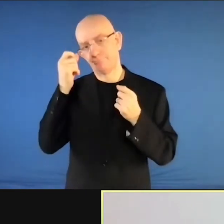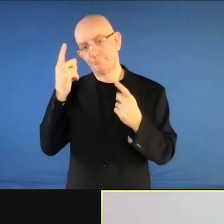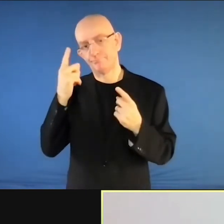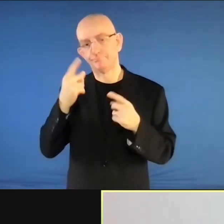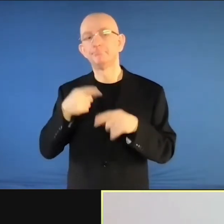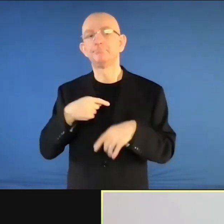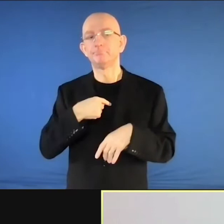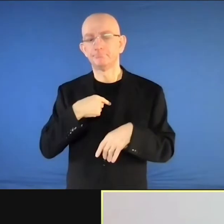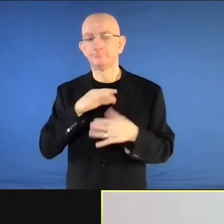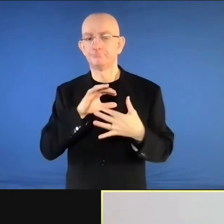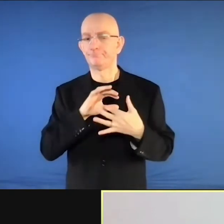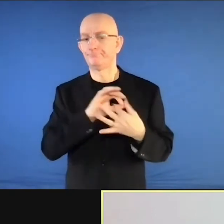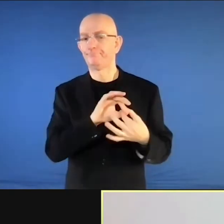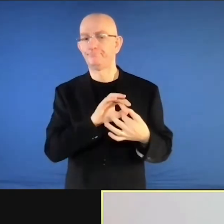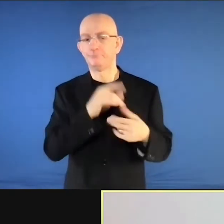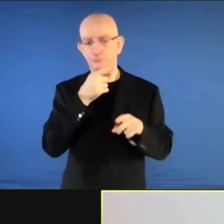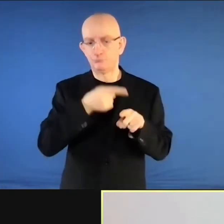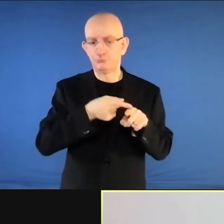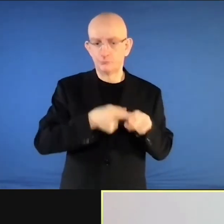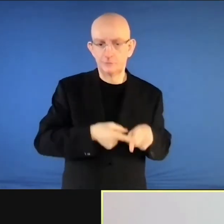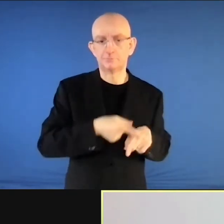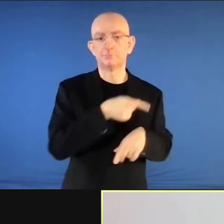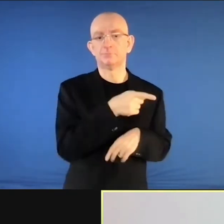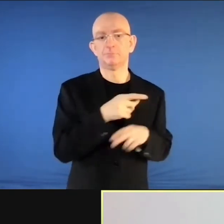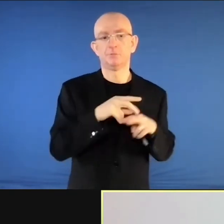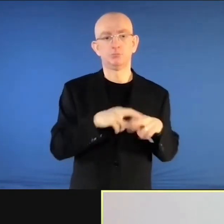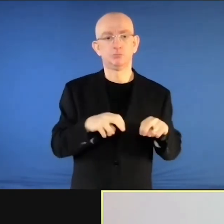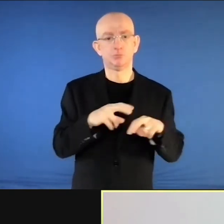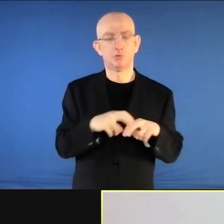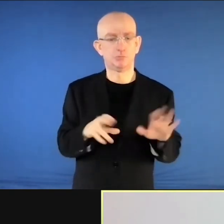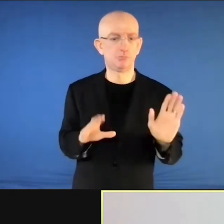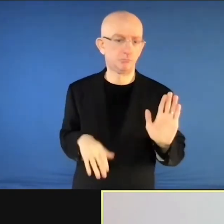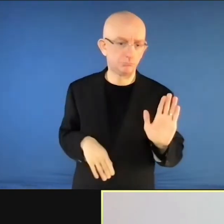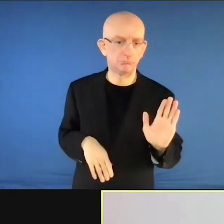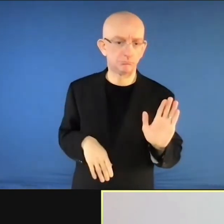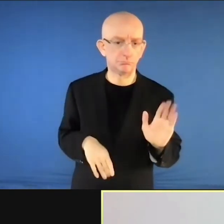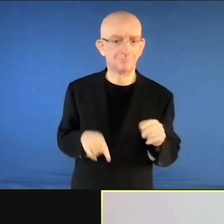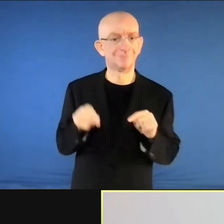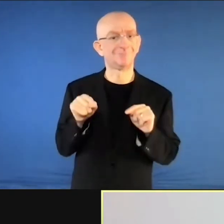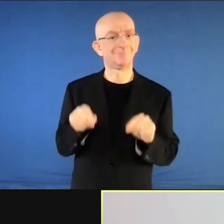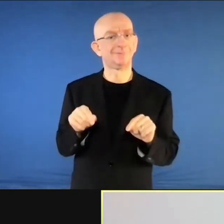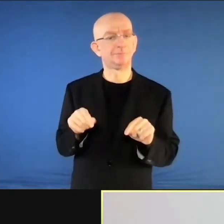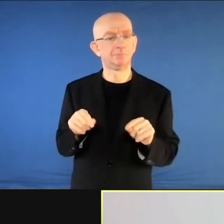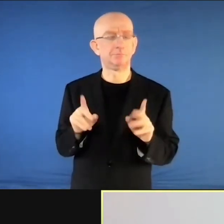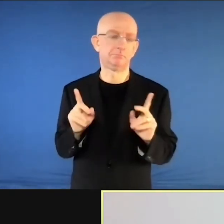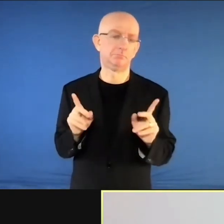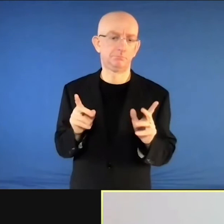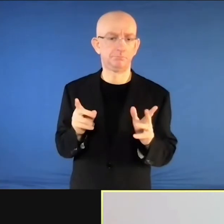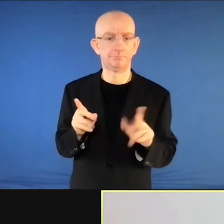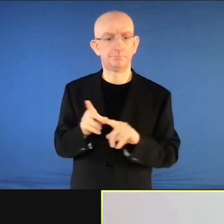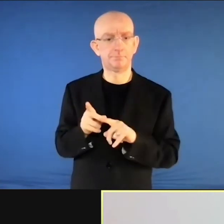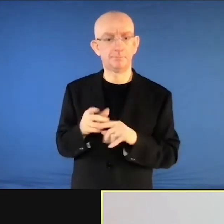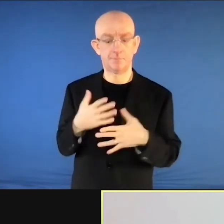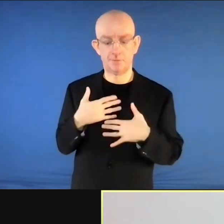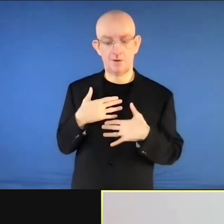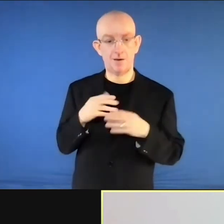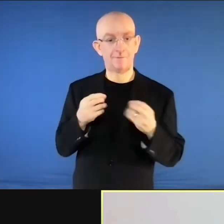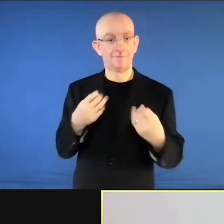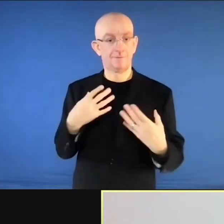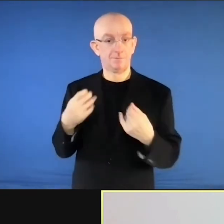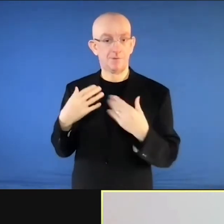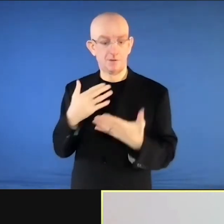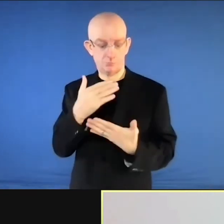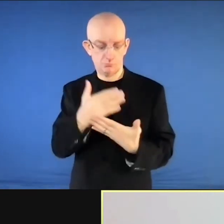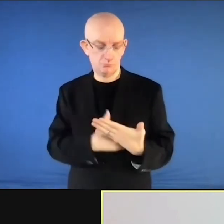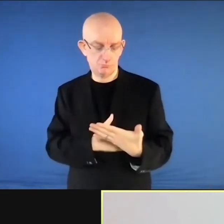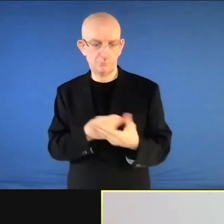of sharing the feedbacks with them, I think they will be open and open the door, and